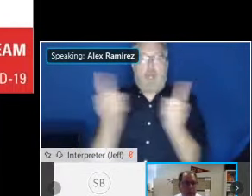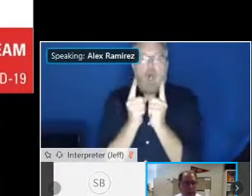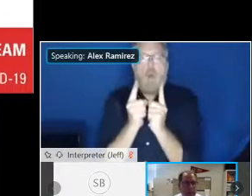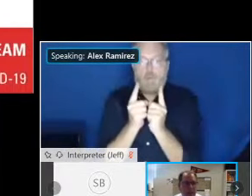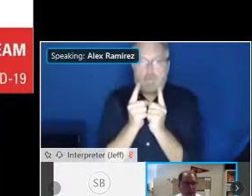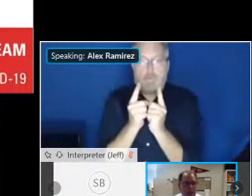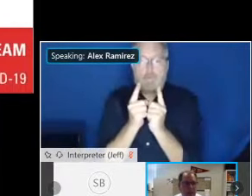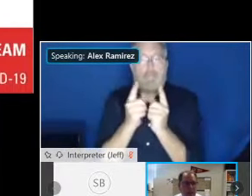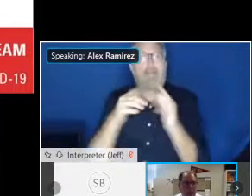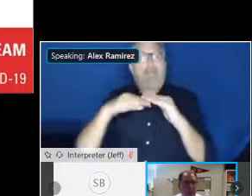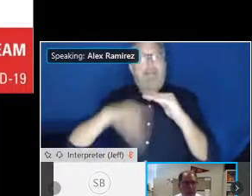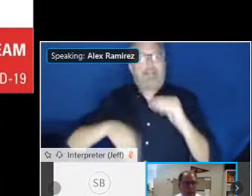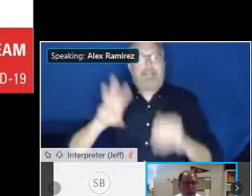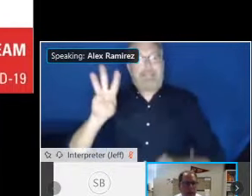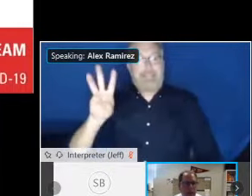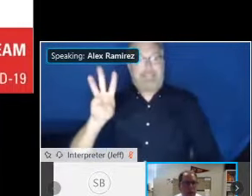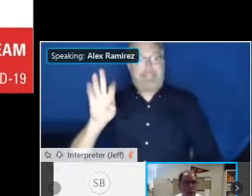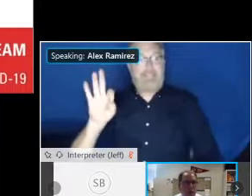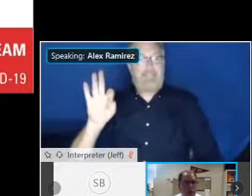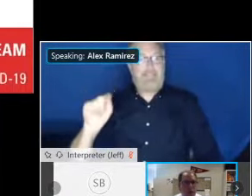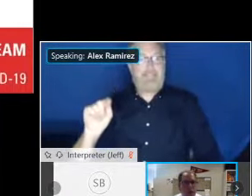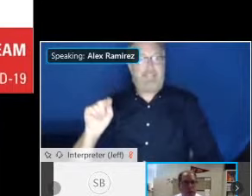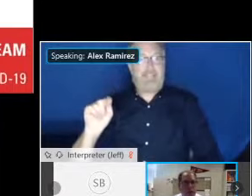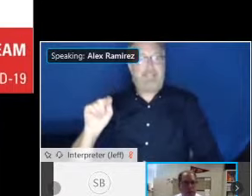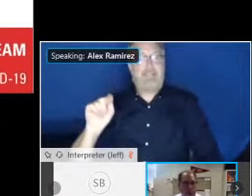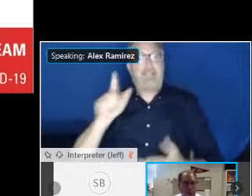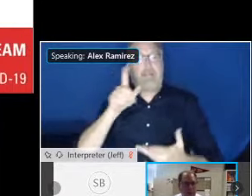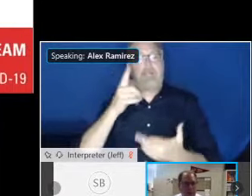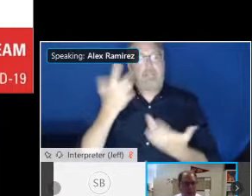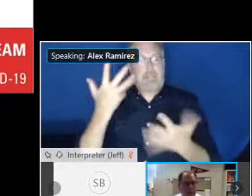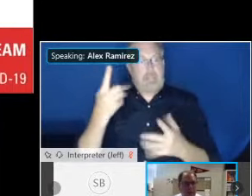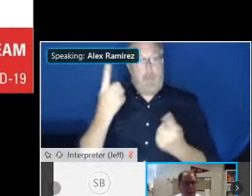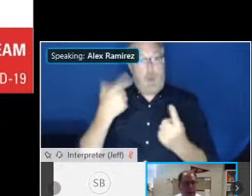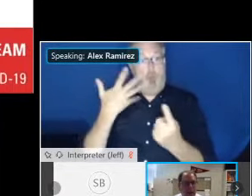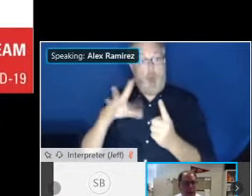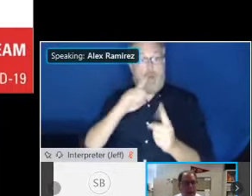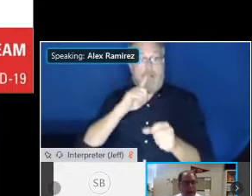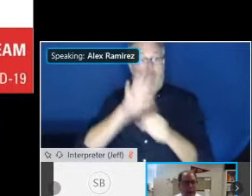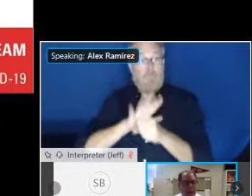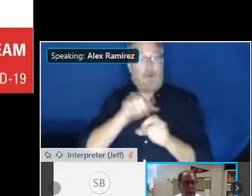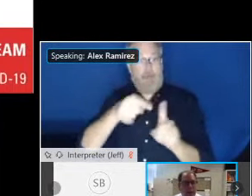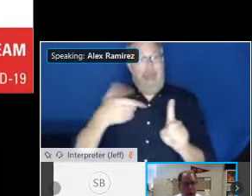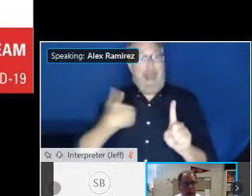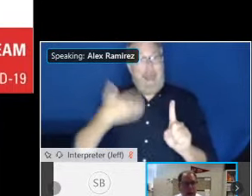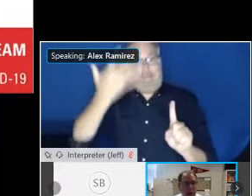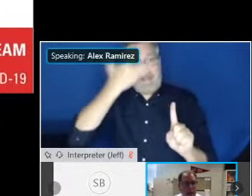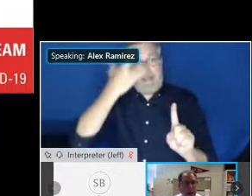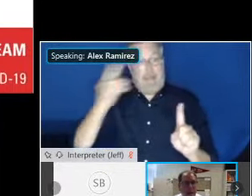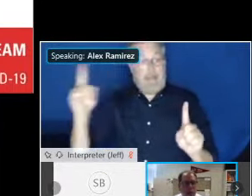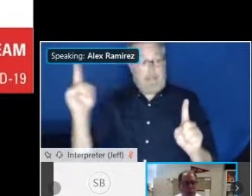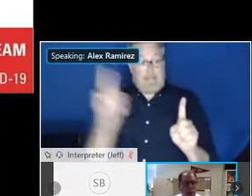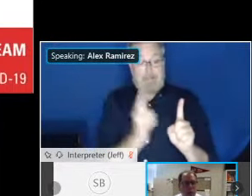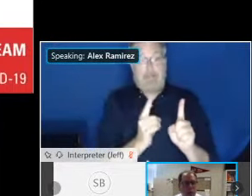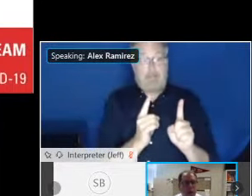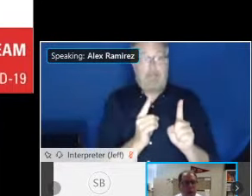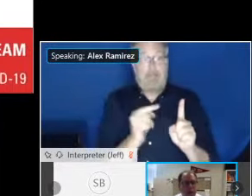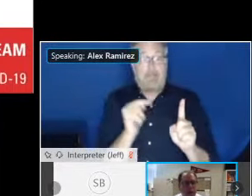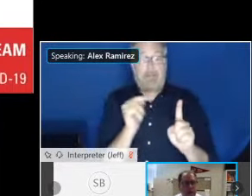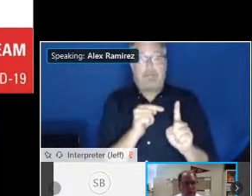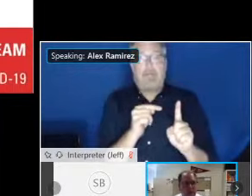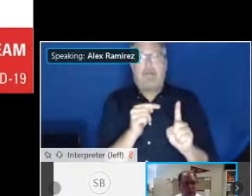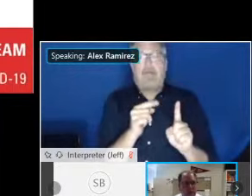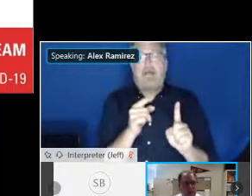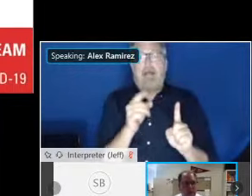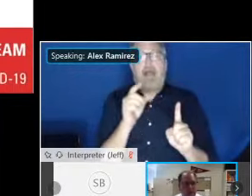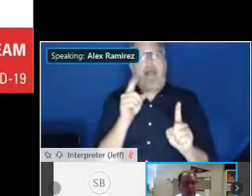means within 6 feet of somebody who's confirmed positive. And that close contact needs to occur for